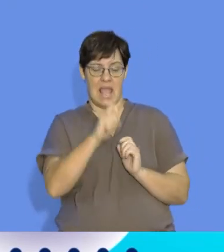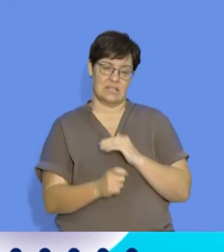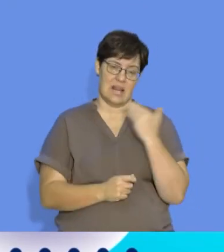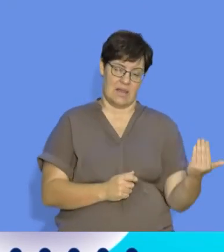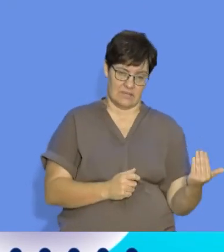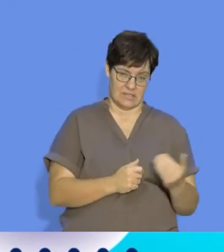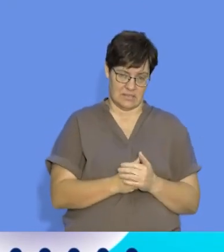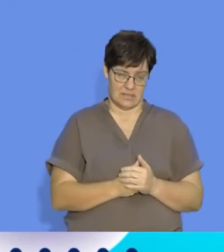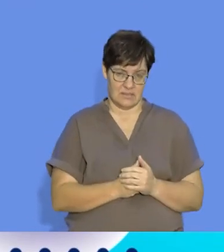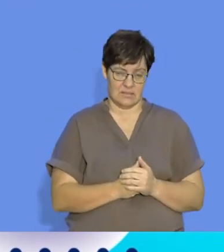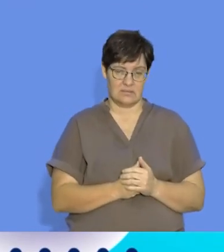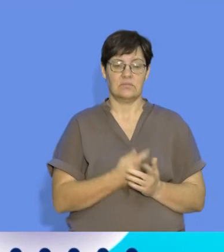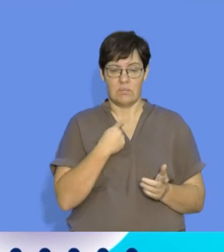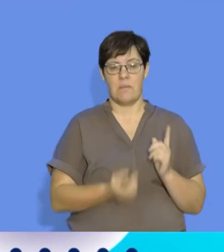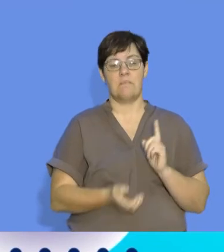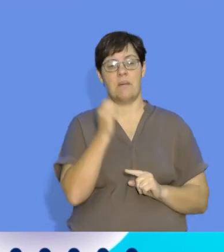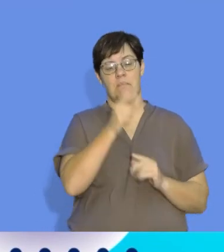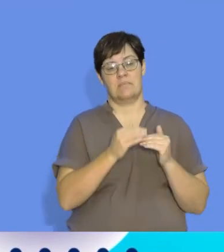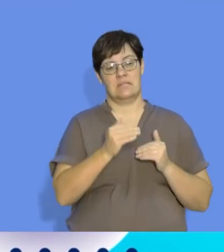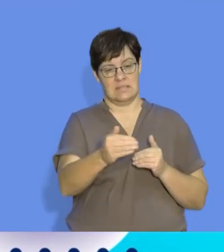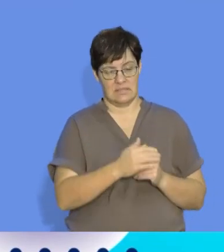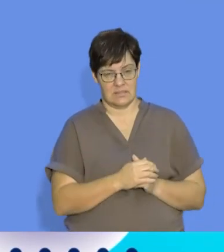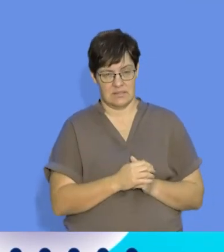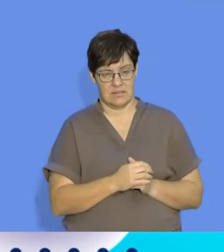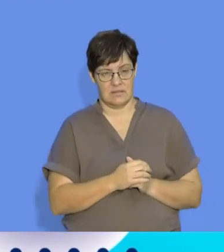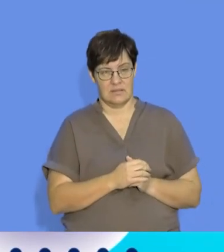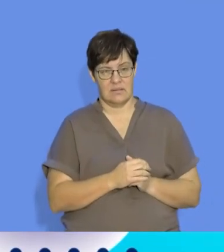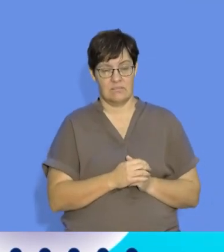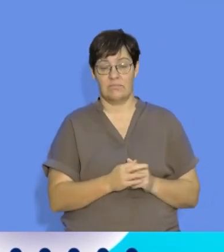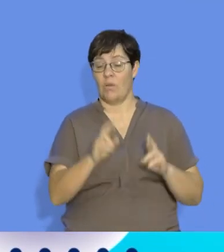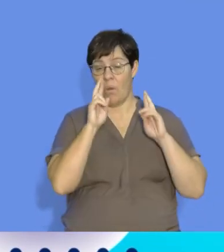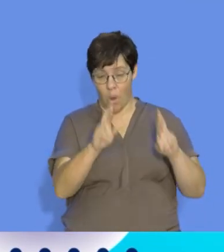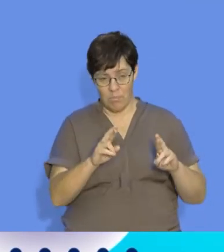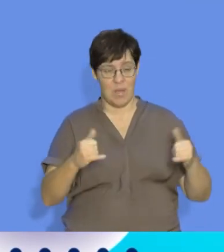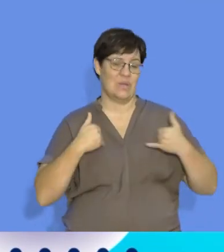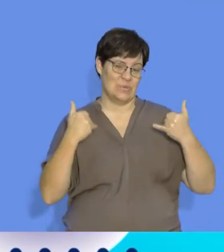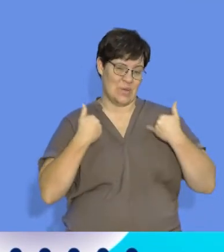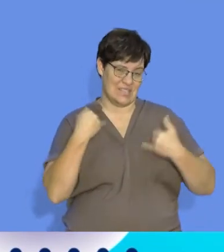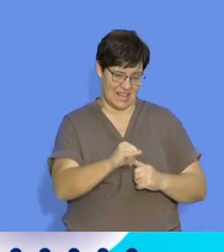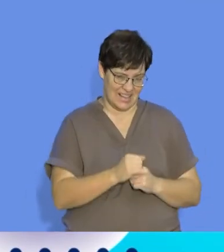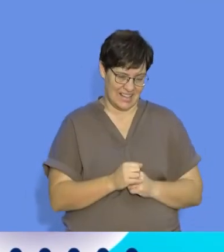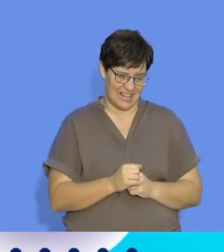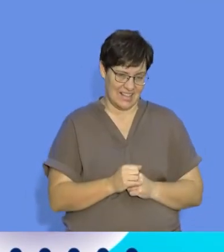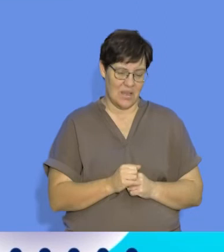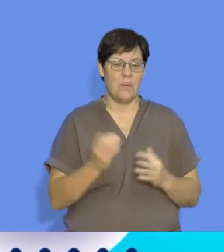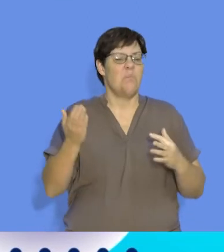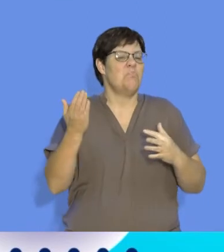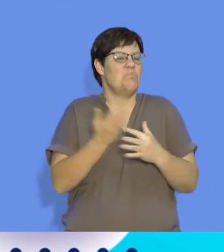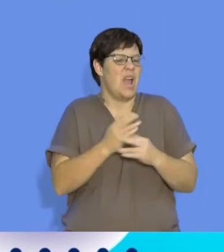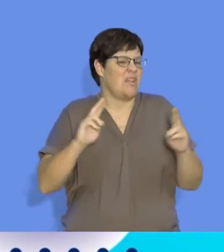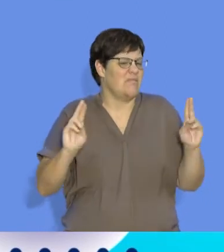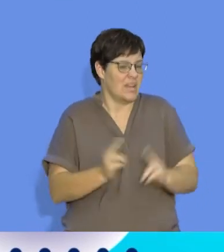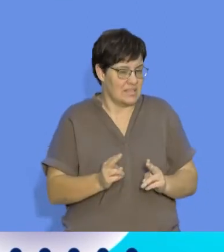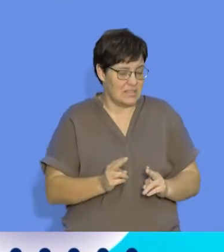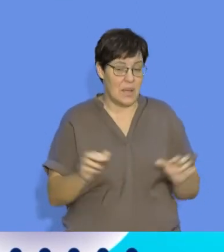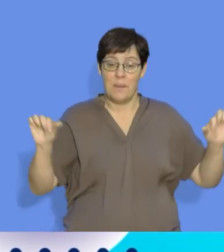x on the left. And that's just how you then find those distances. Guys, I hope you are enjoying this. I just want us